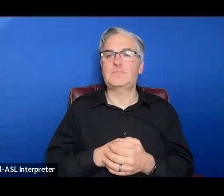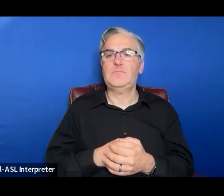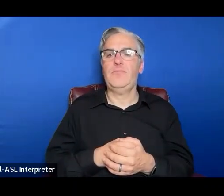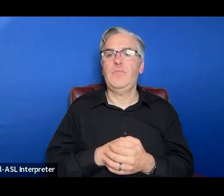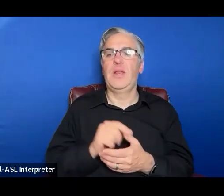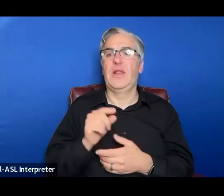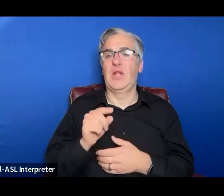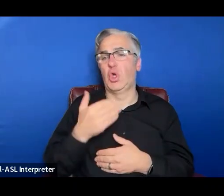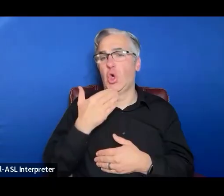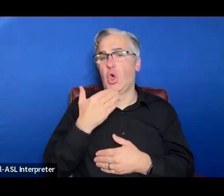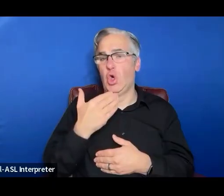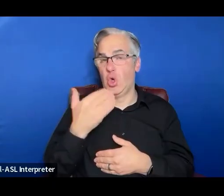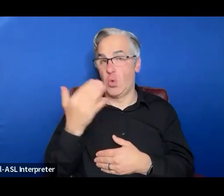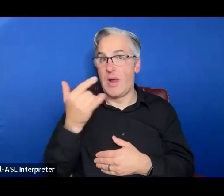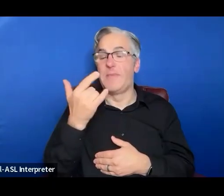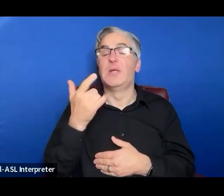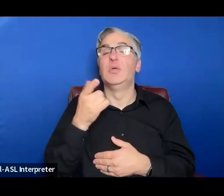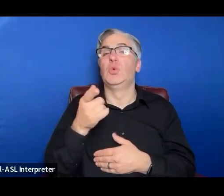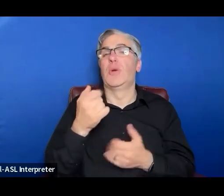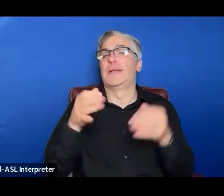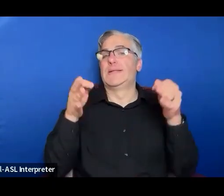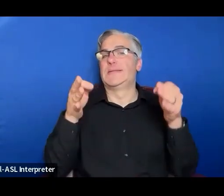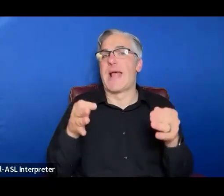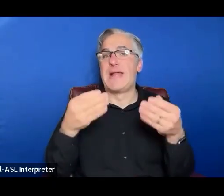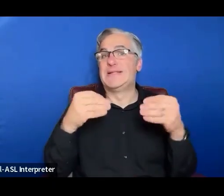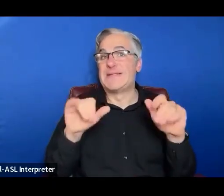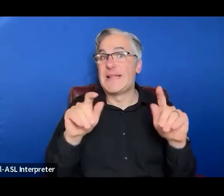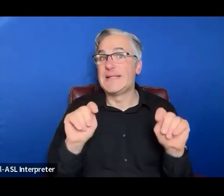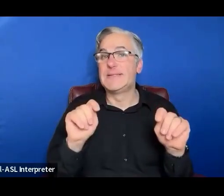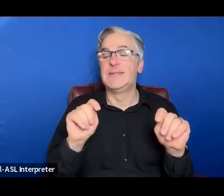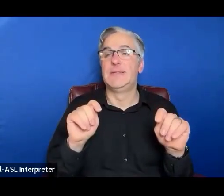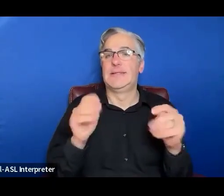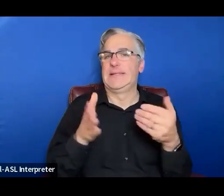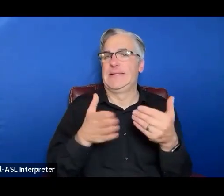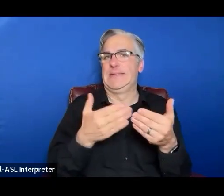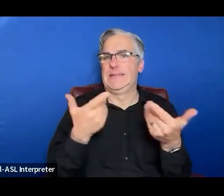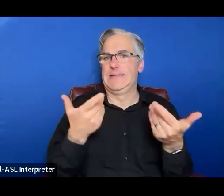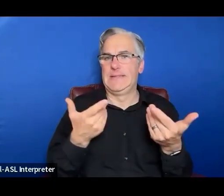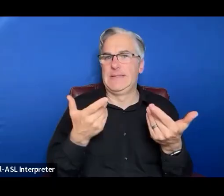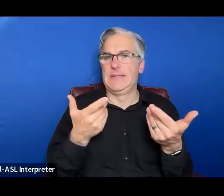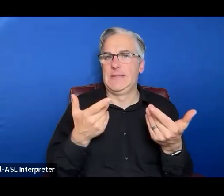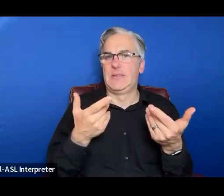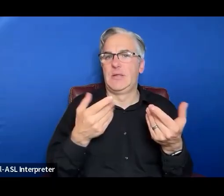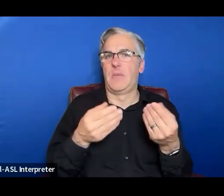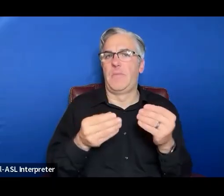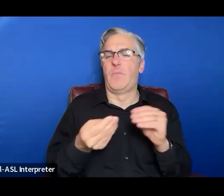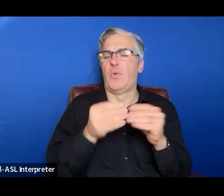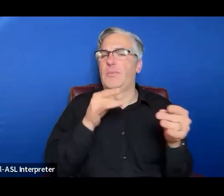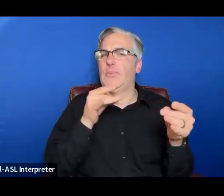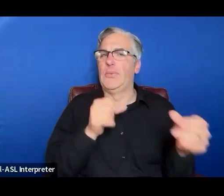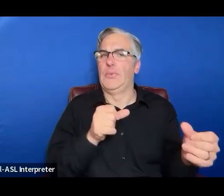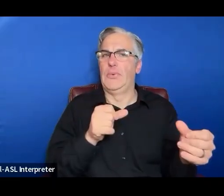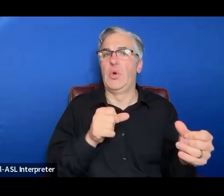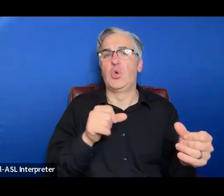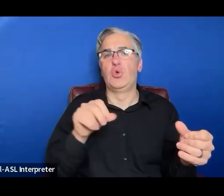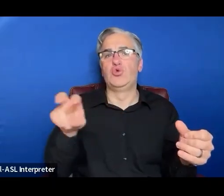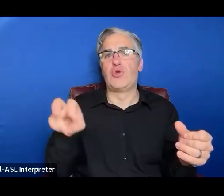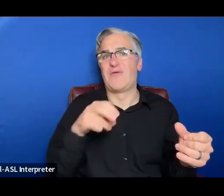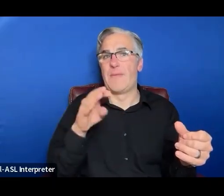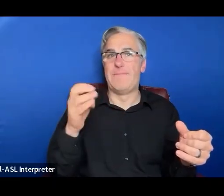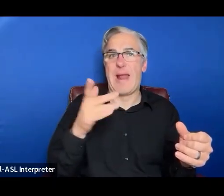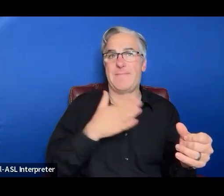This is good because you can decide to sell it easily, do it more easily. You can transfer it back into